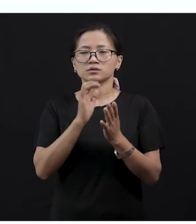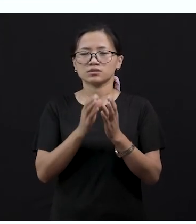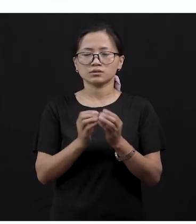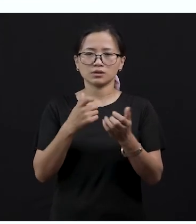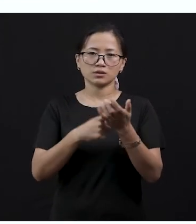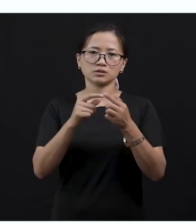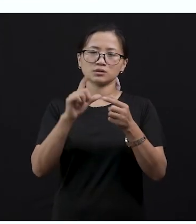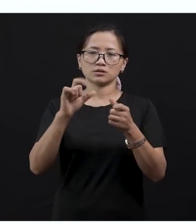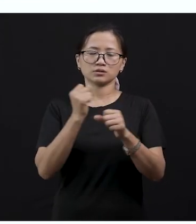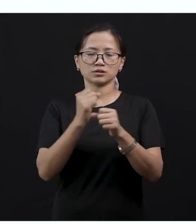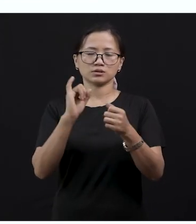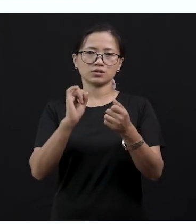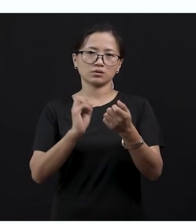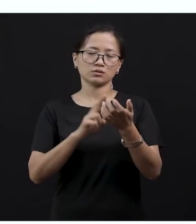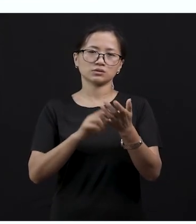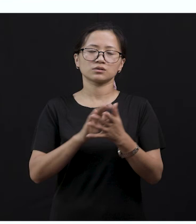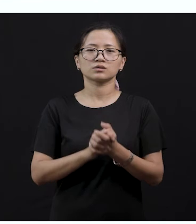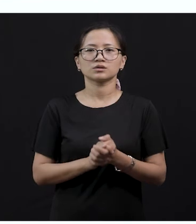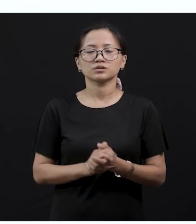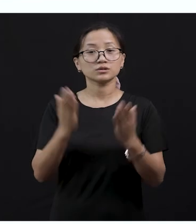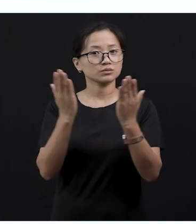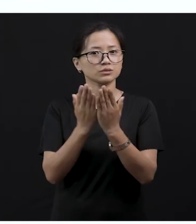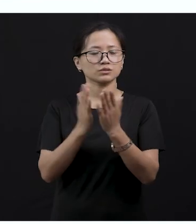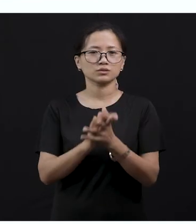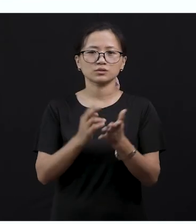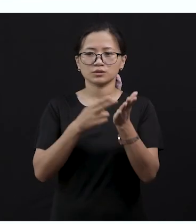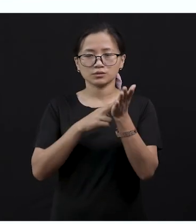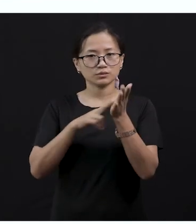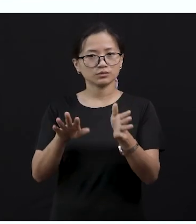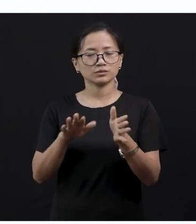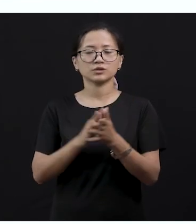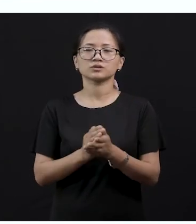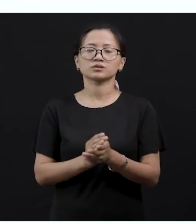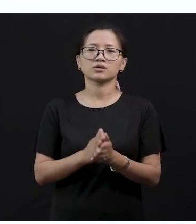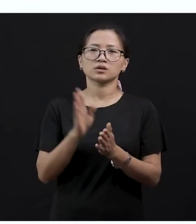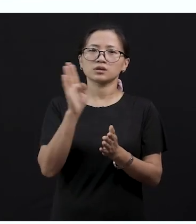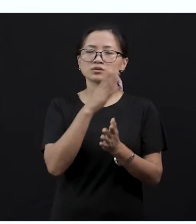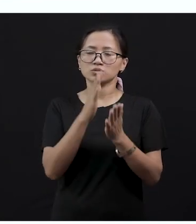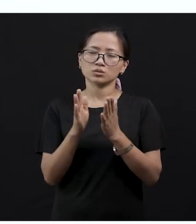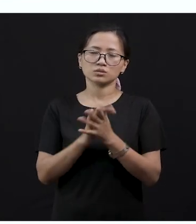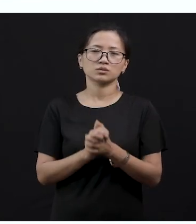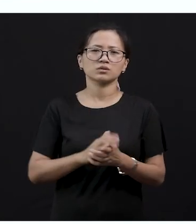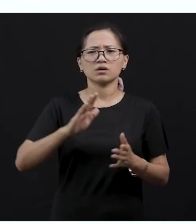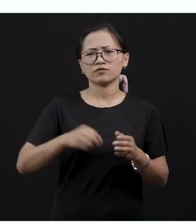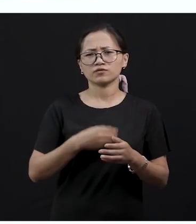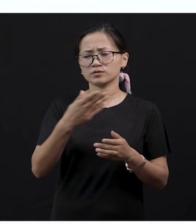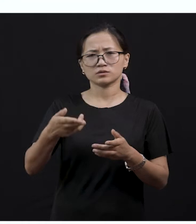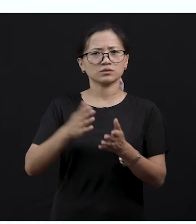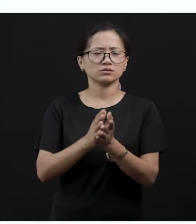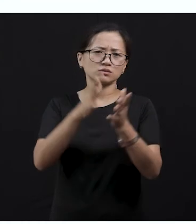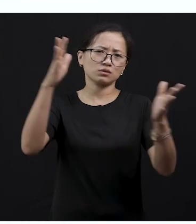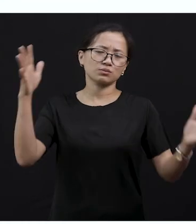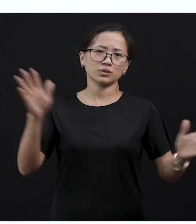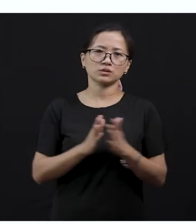that. And one of his song was also made the national anthem. And even now, after so many